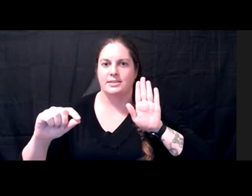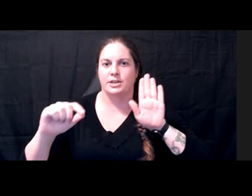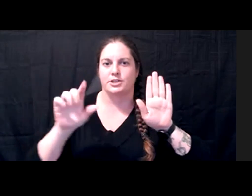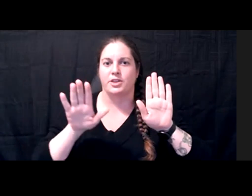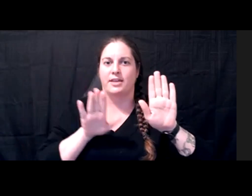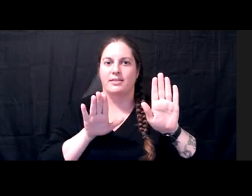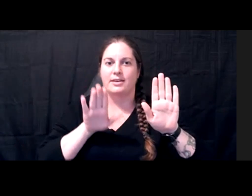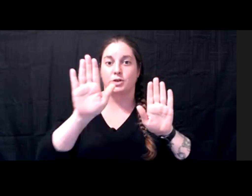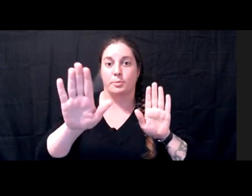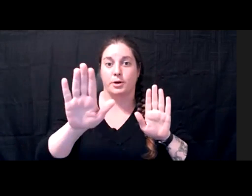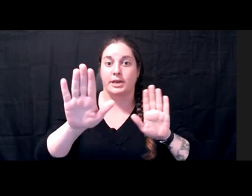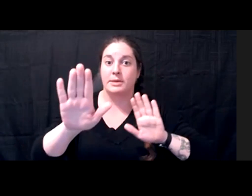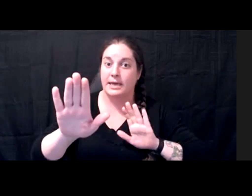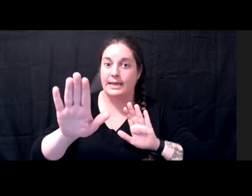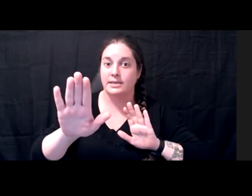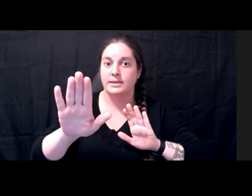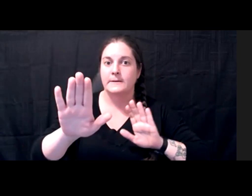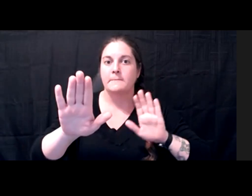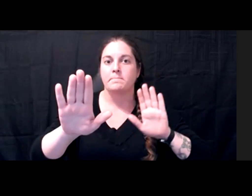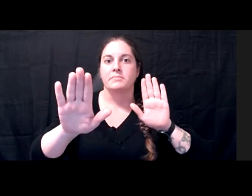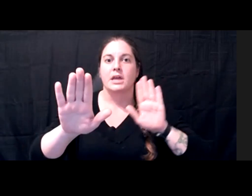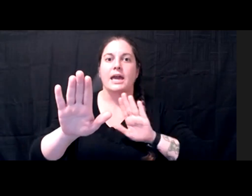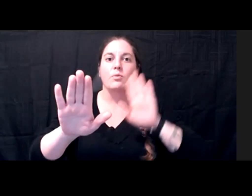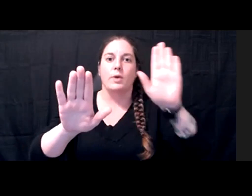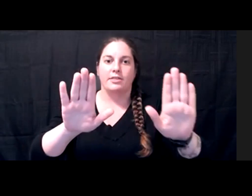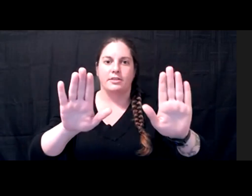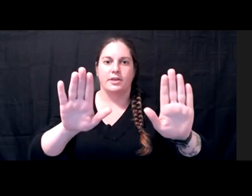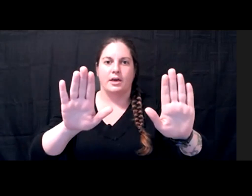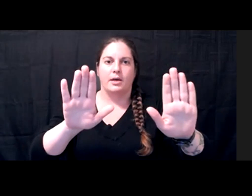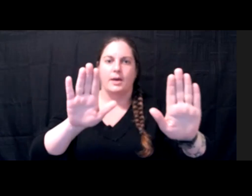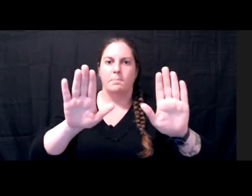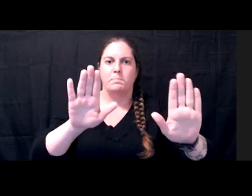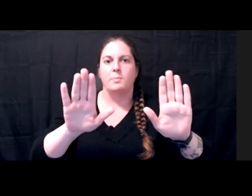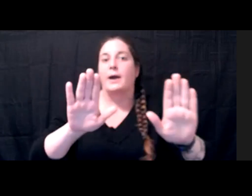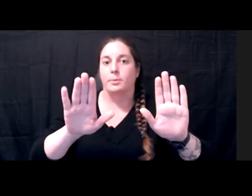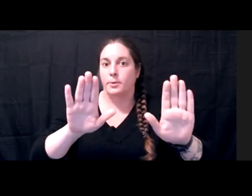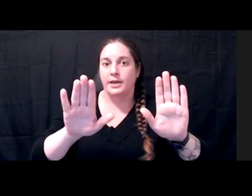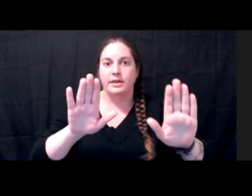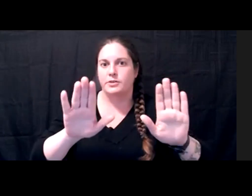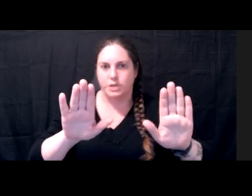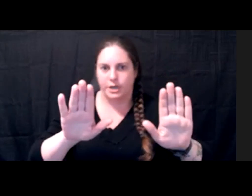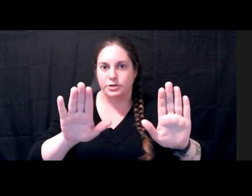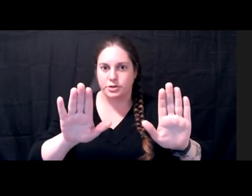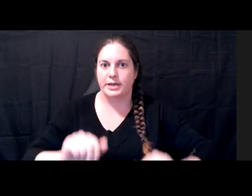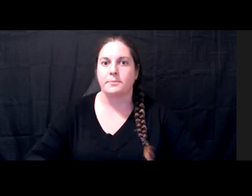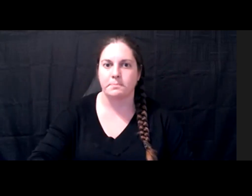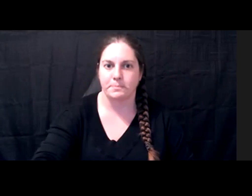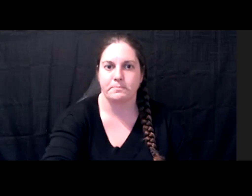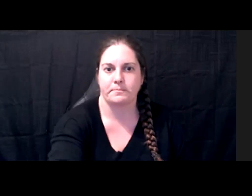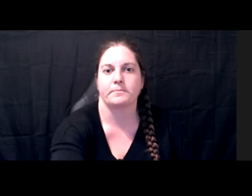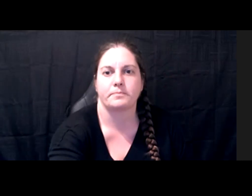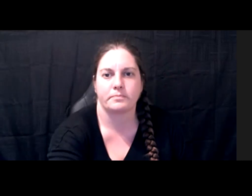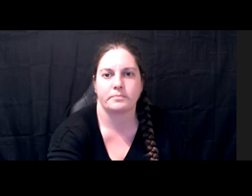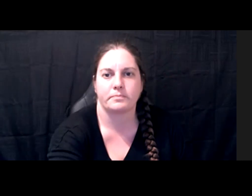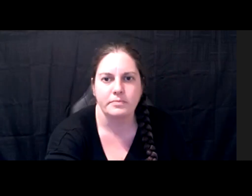Oh, it easier so that the interpreter can be pinned right. with the PowerPoint if you share your screen. I